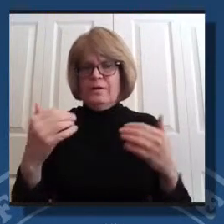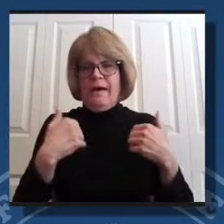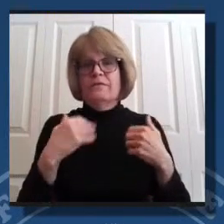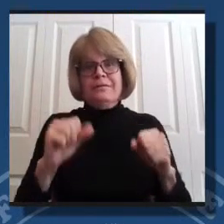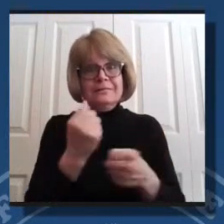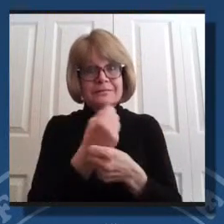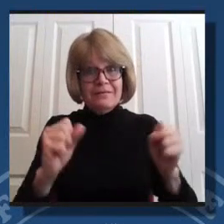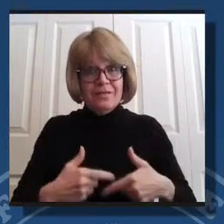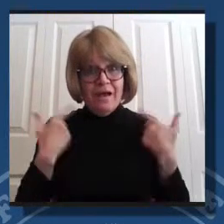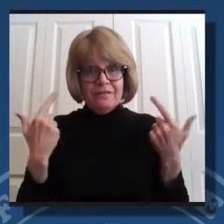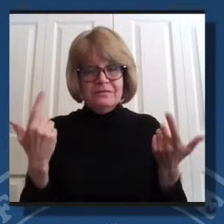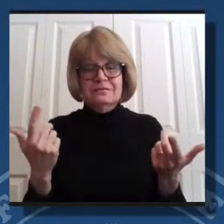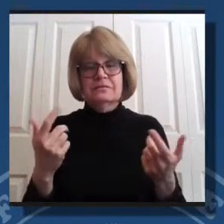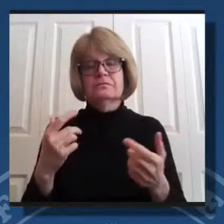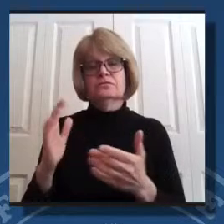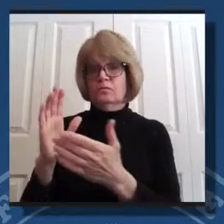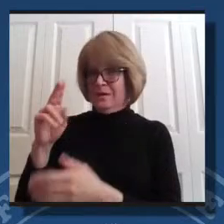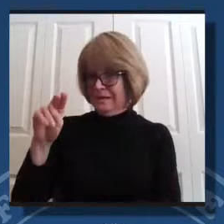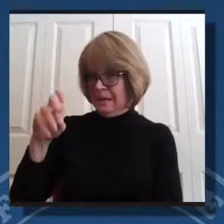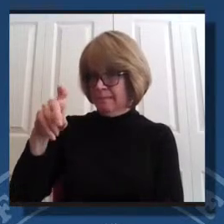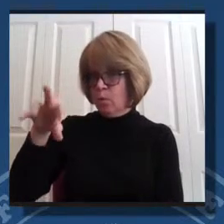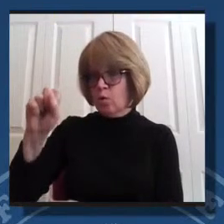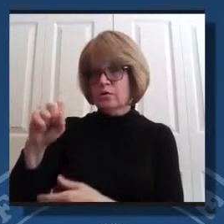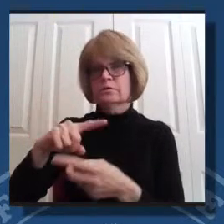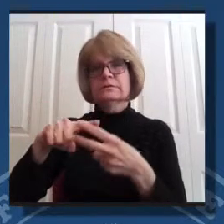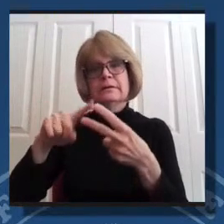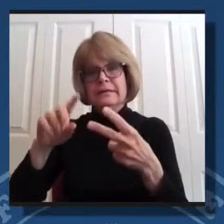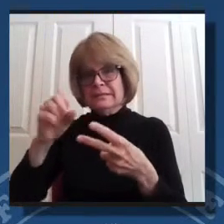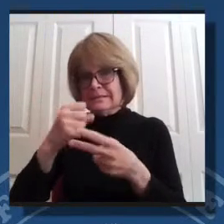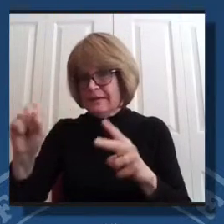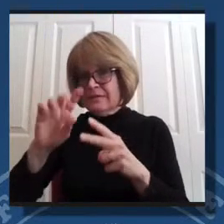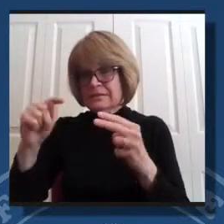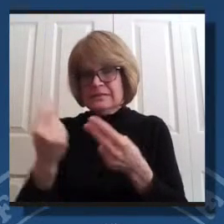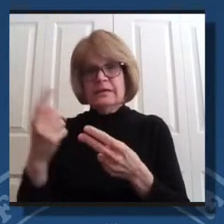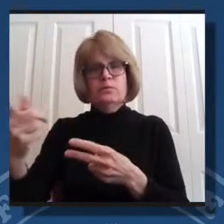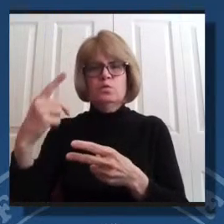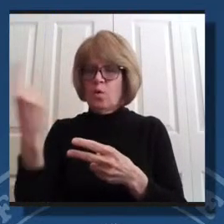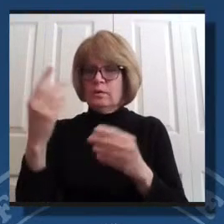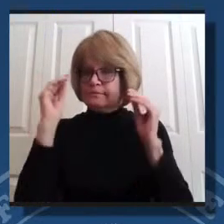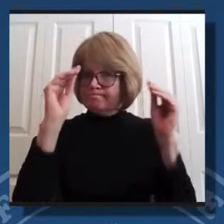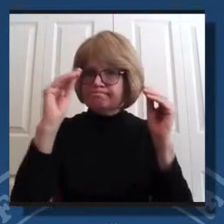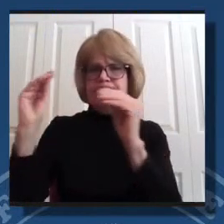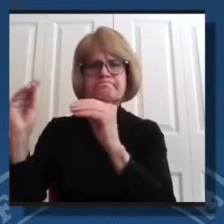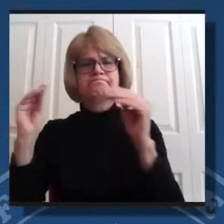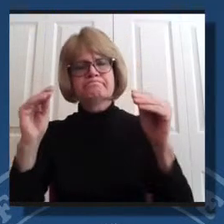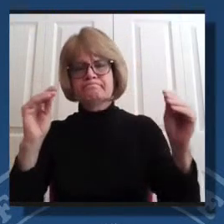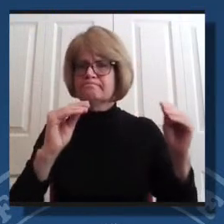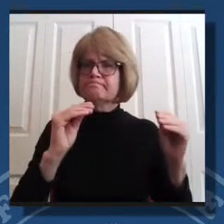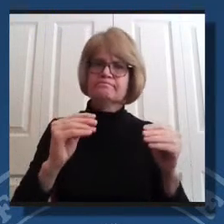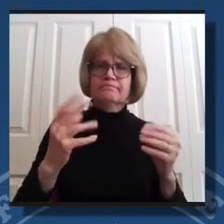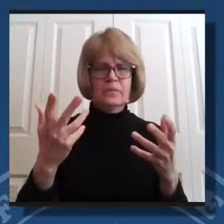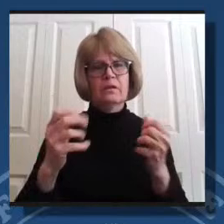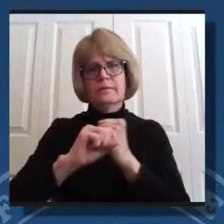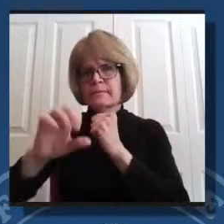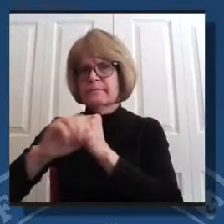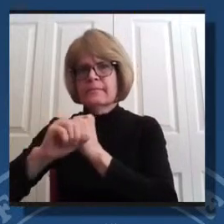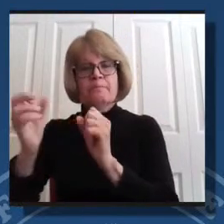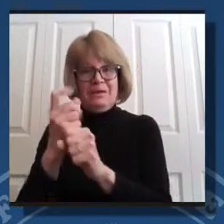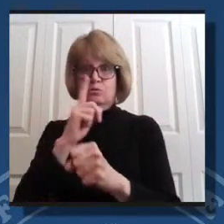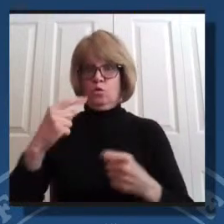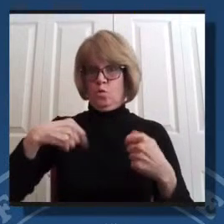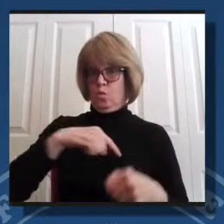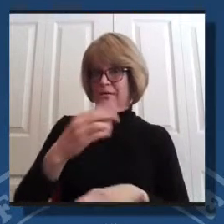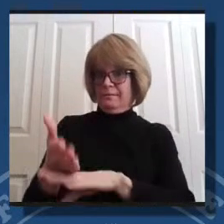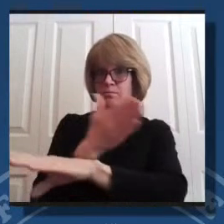I credit Nemours and the safety team because of the education pieces that you continually work on to make sure we are doing better. We